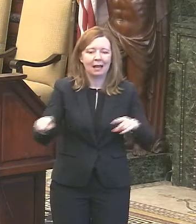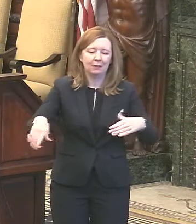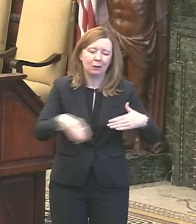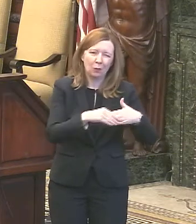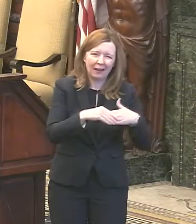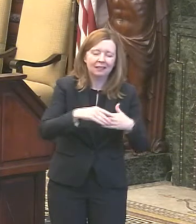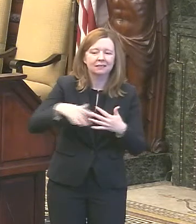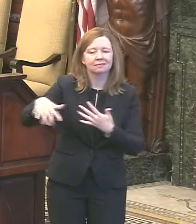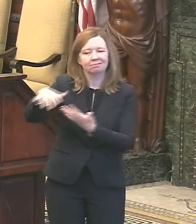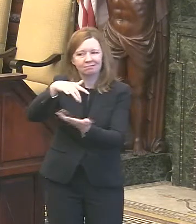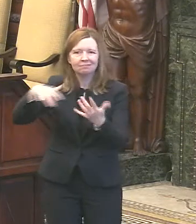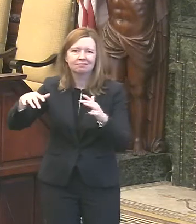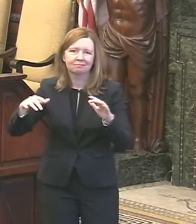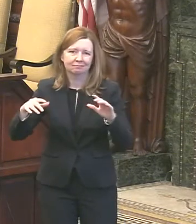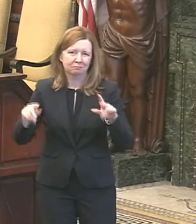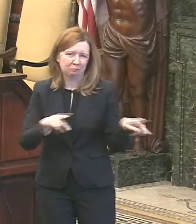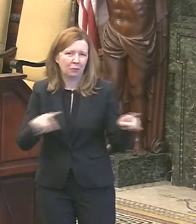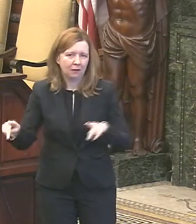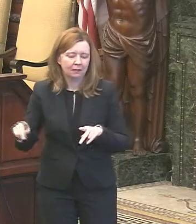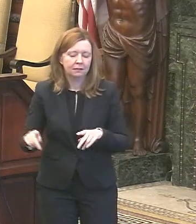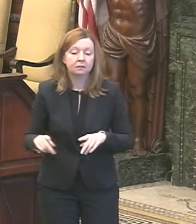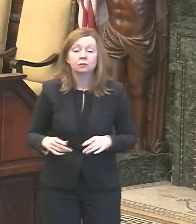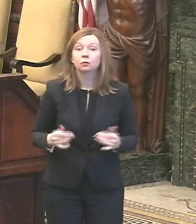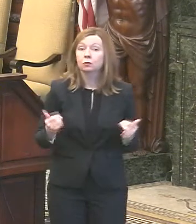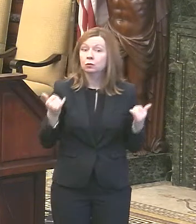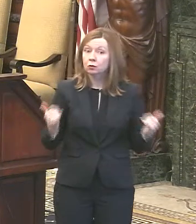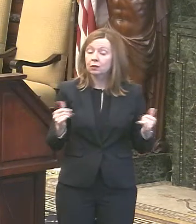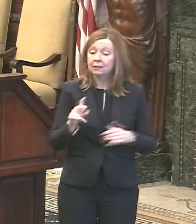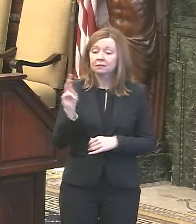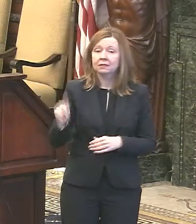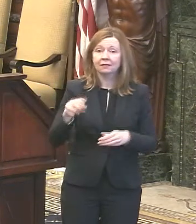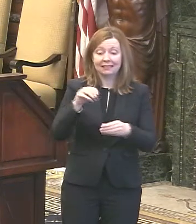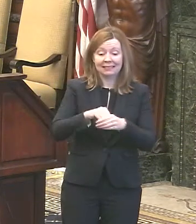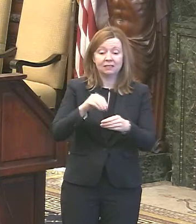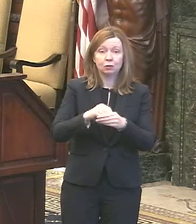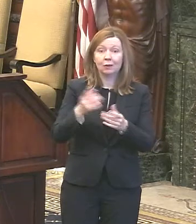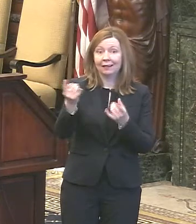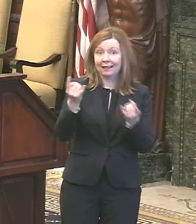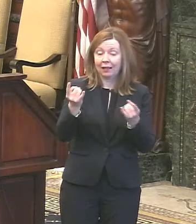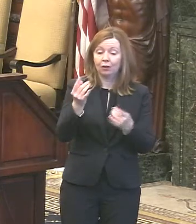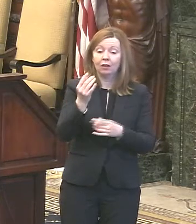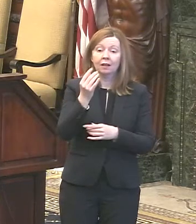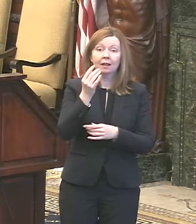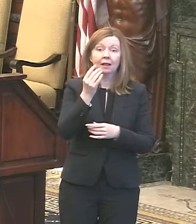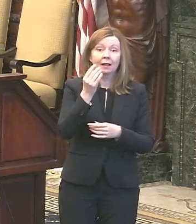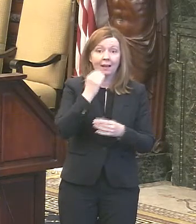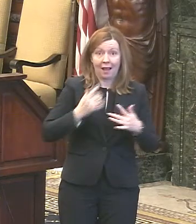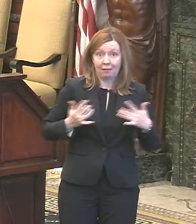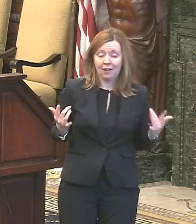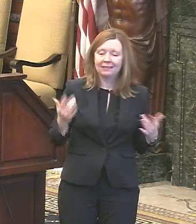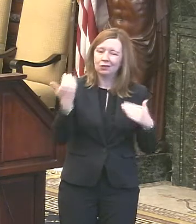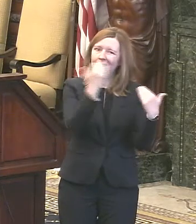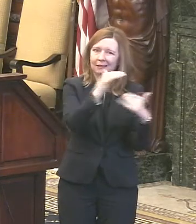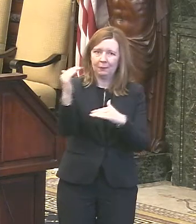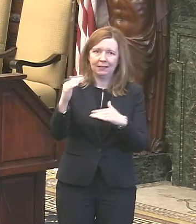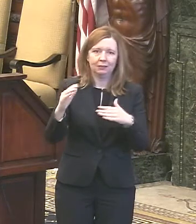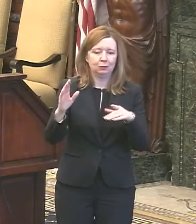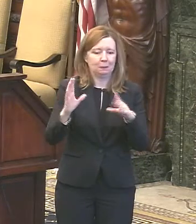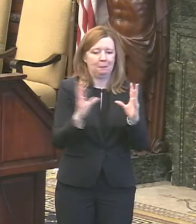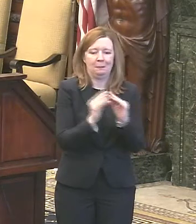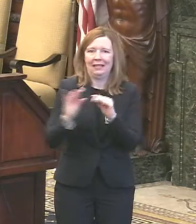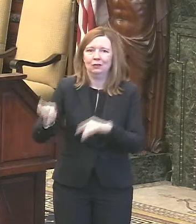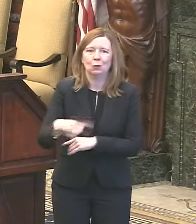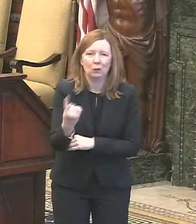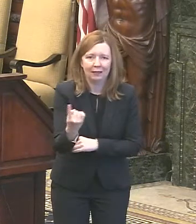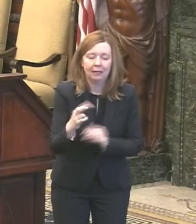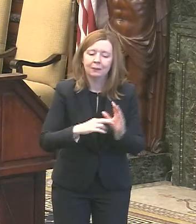that. Currently in Philadelphia, our indoor catered events are limited to what I'll call business meetings. Those are meetings where